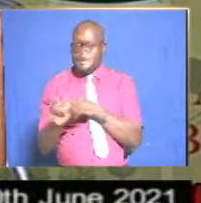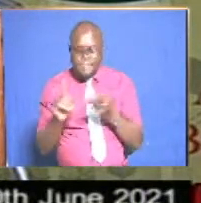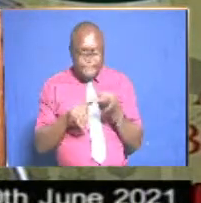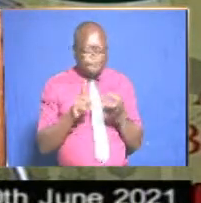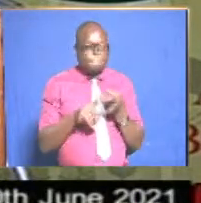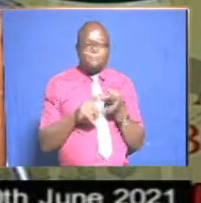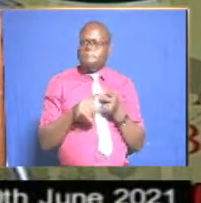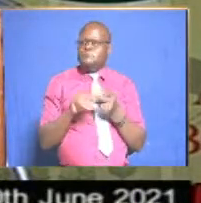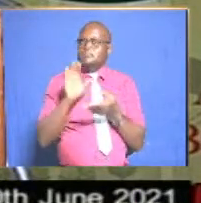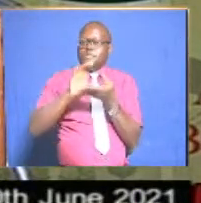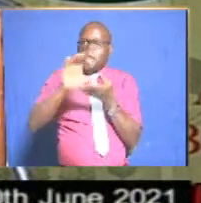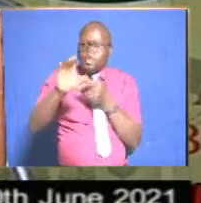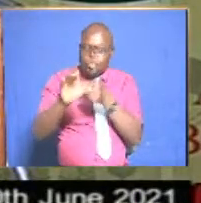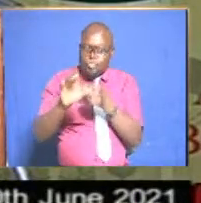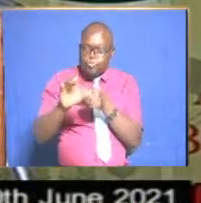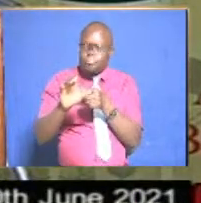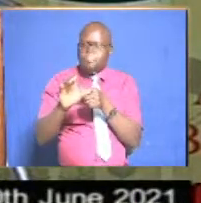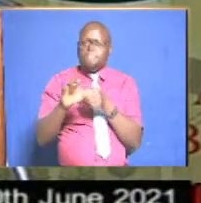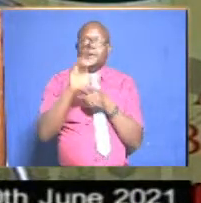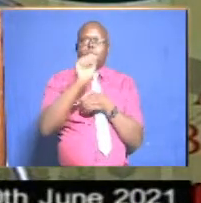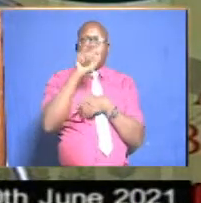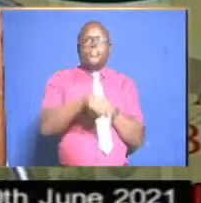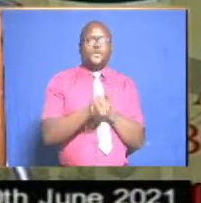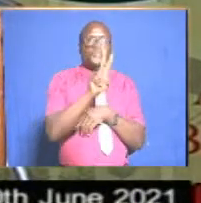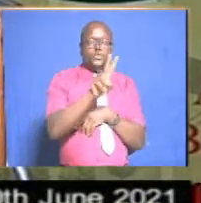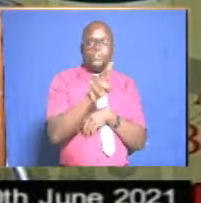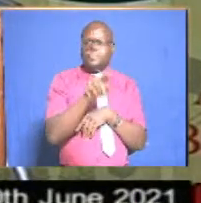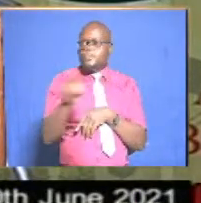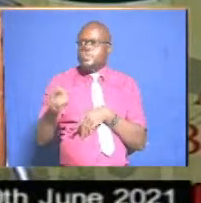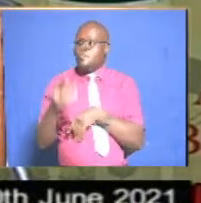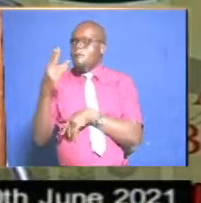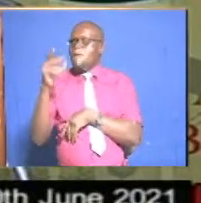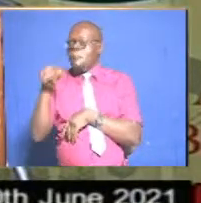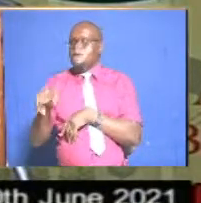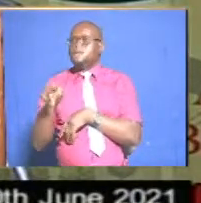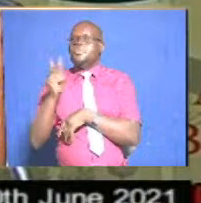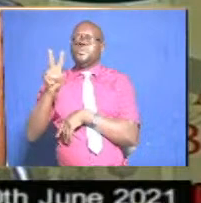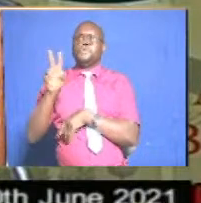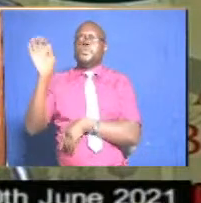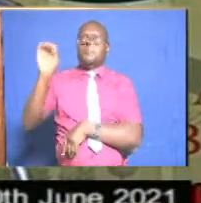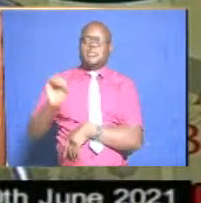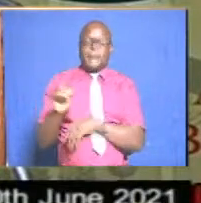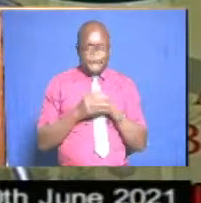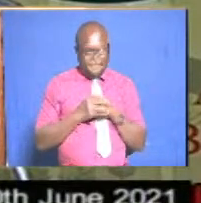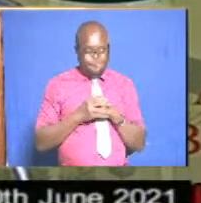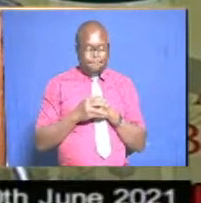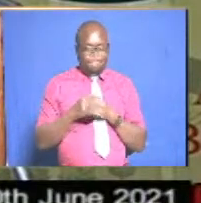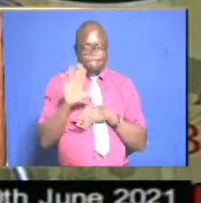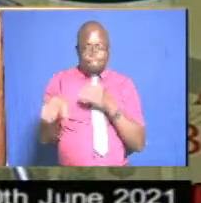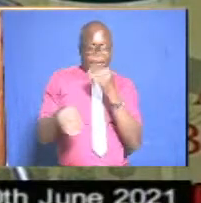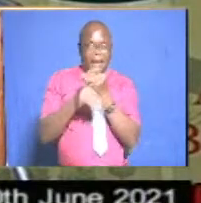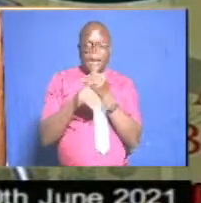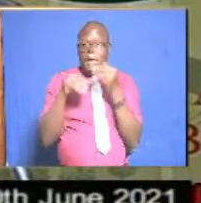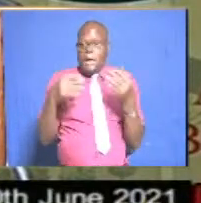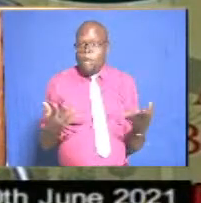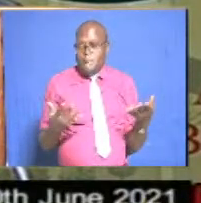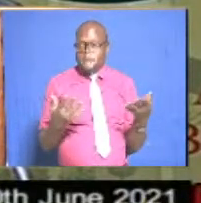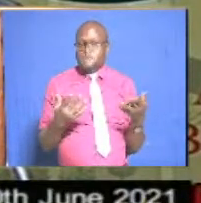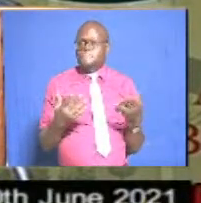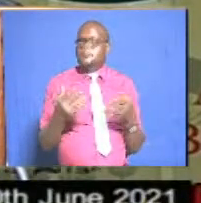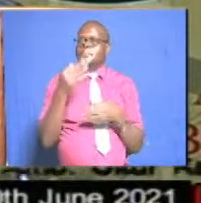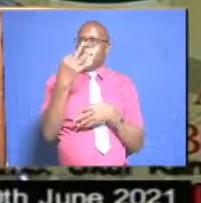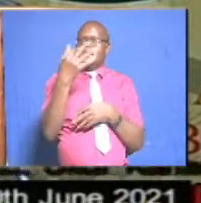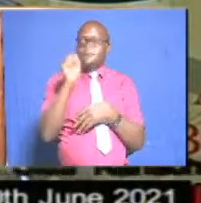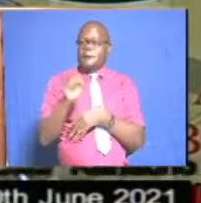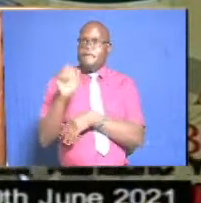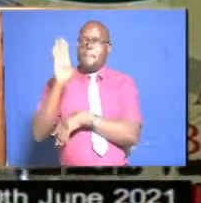cash reserve ratio from 5.2 to 4.2%, thereby injecting an additional cash shilling 35